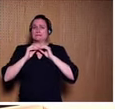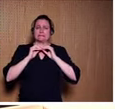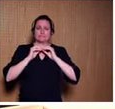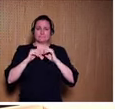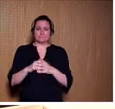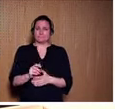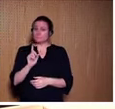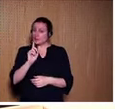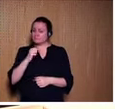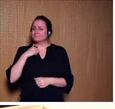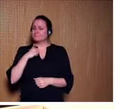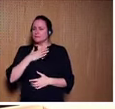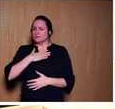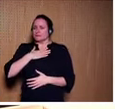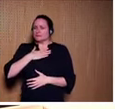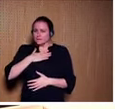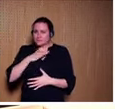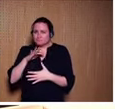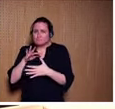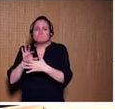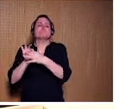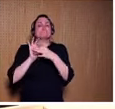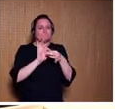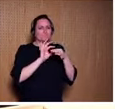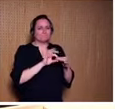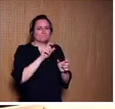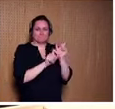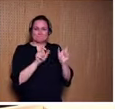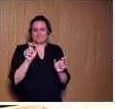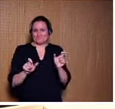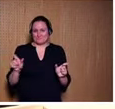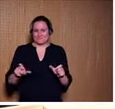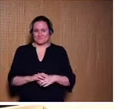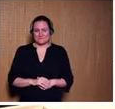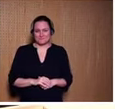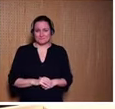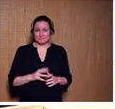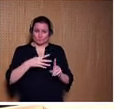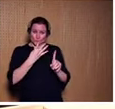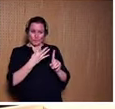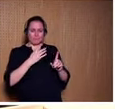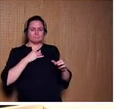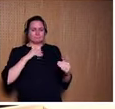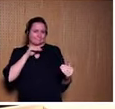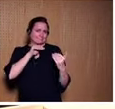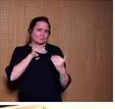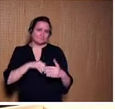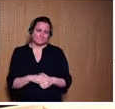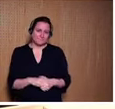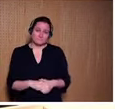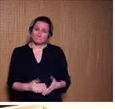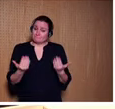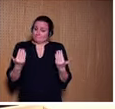community. I am now surrounded by love that does not require my silence and dehumanization